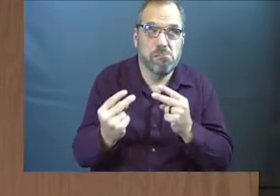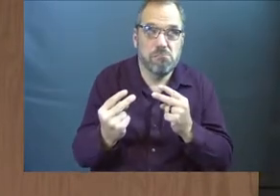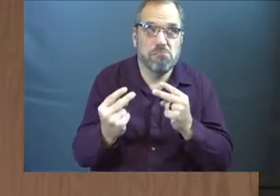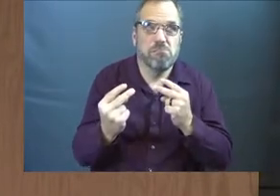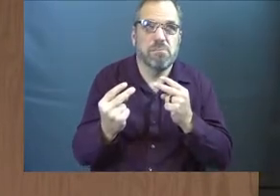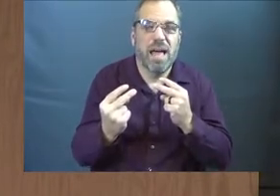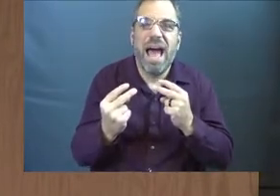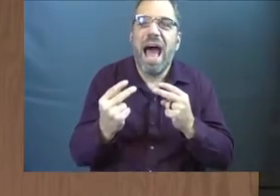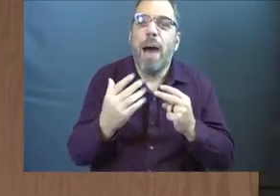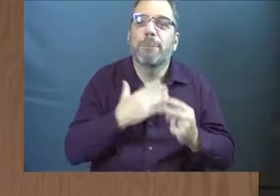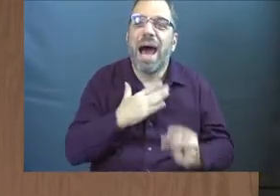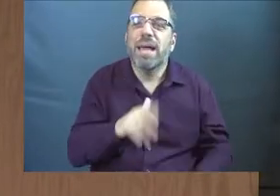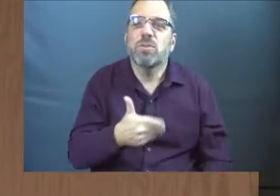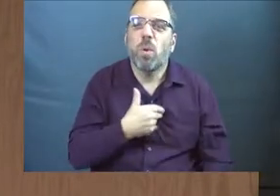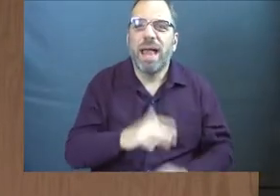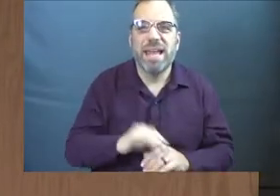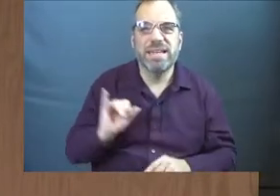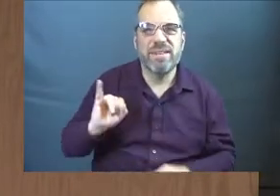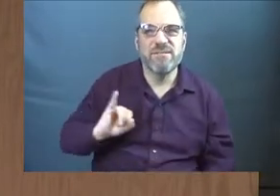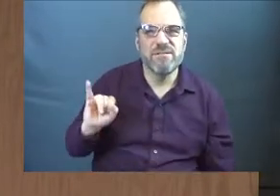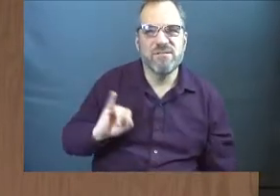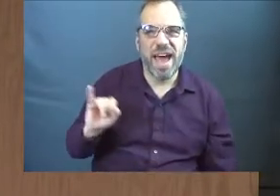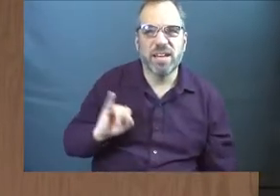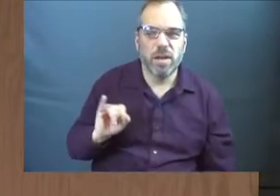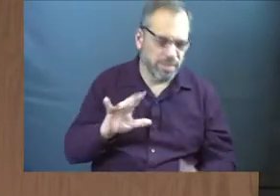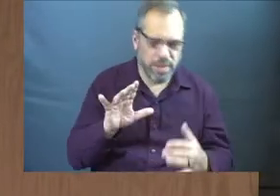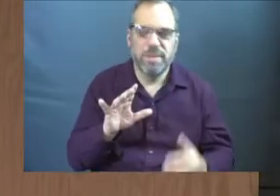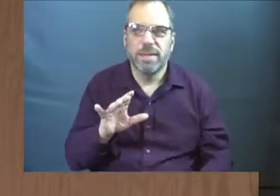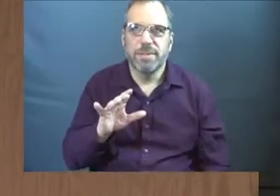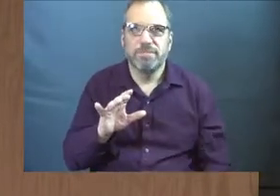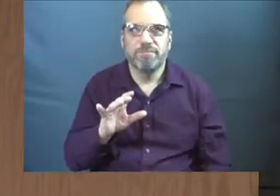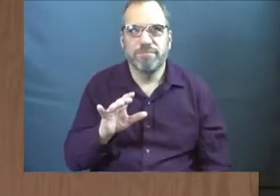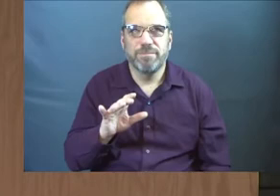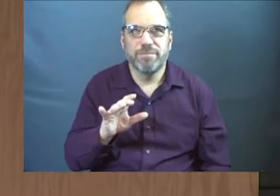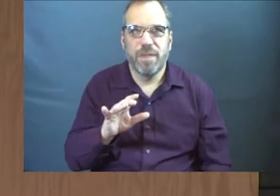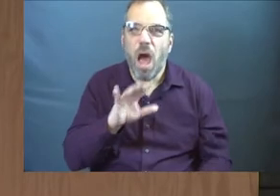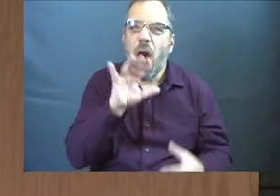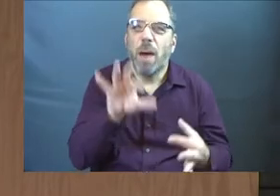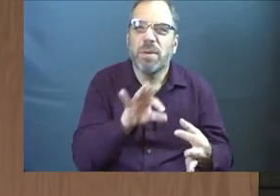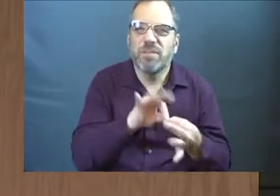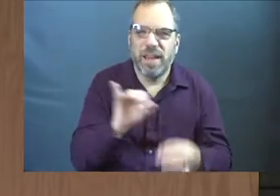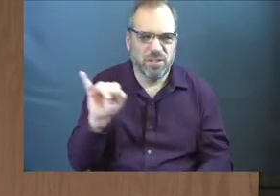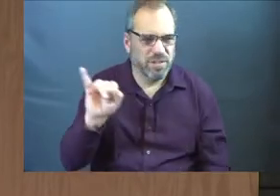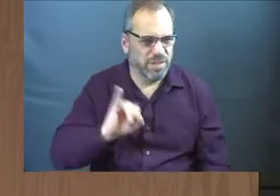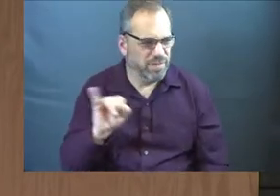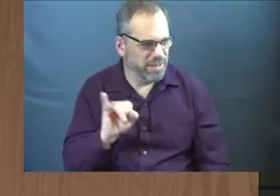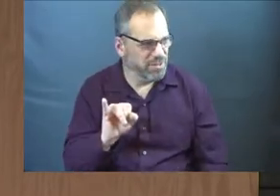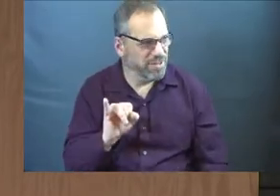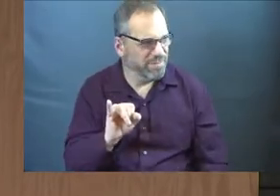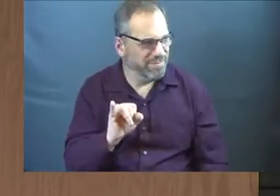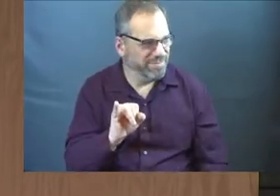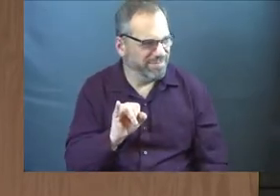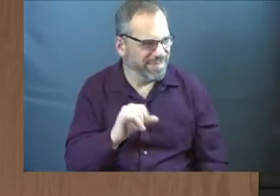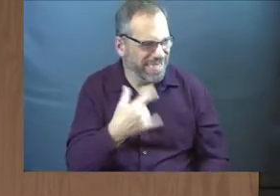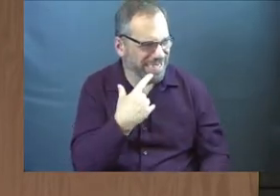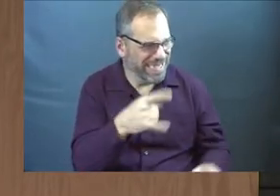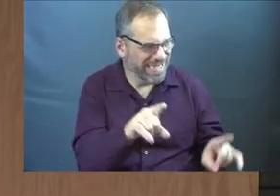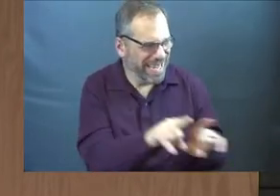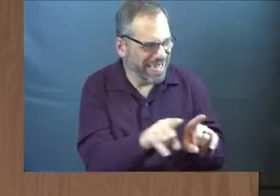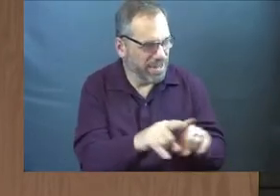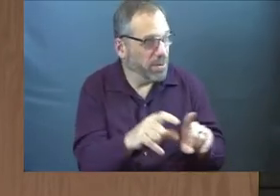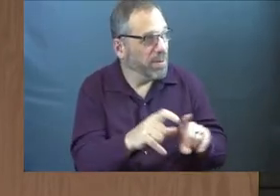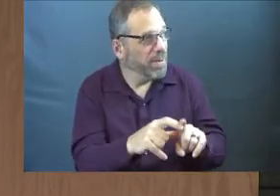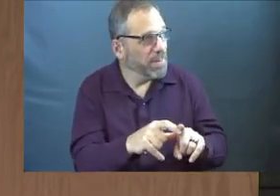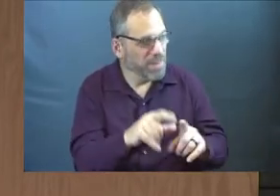an infection in my soul, a perfection infection. Like, that rhymed. I know. I'm so sorry.